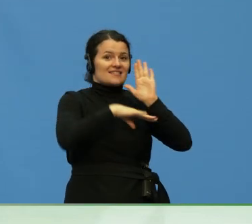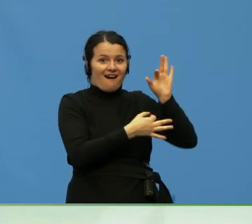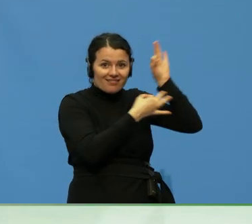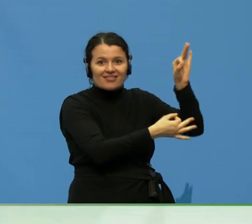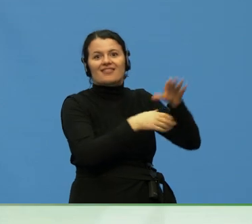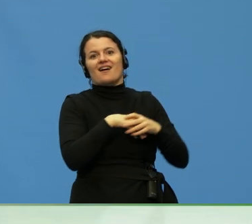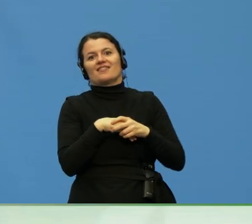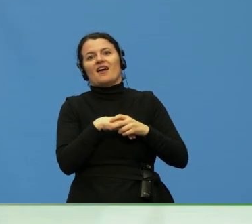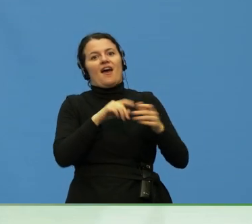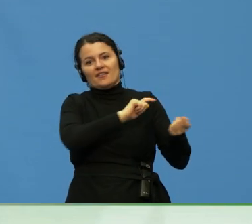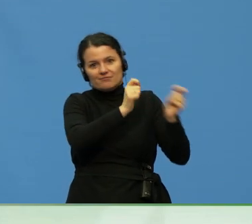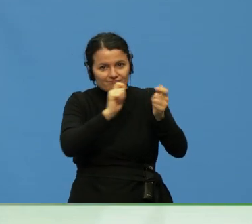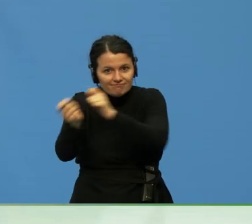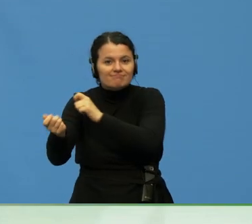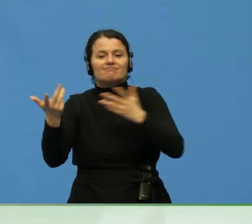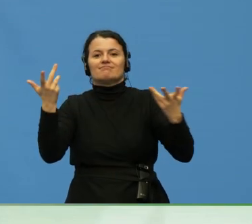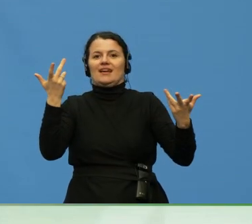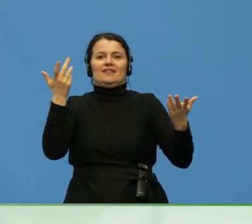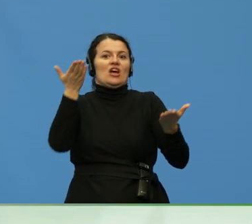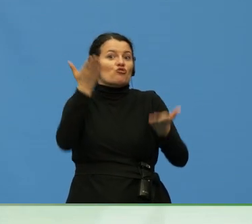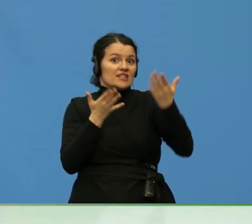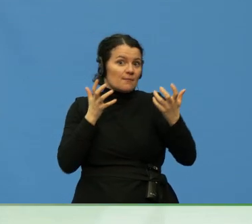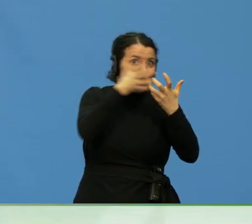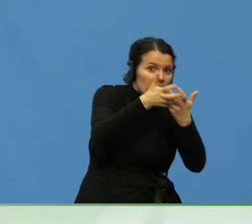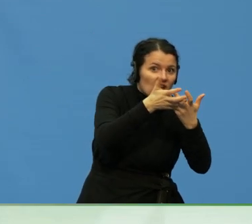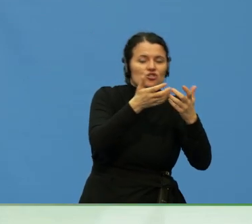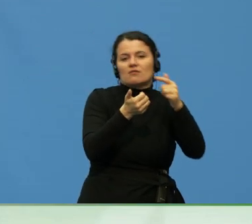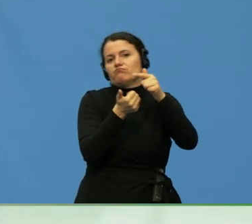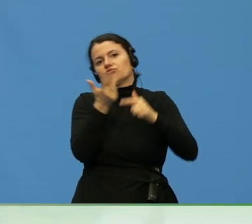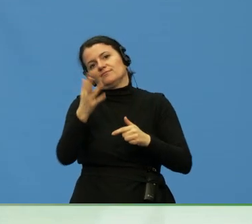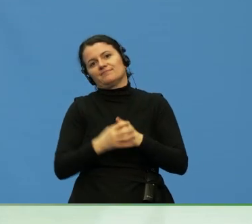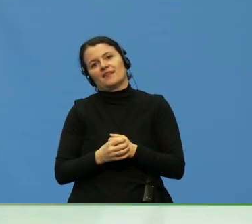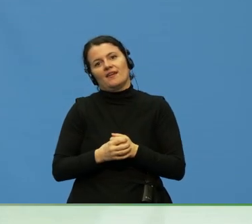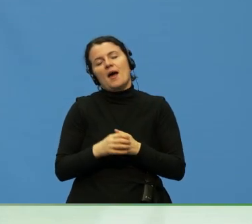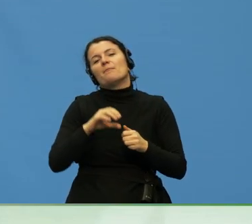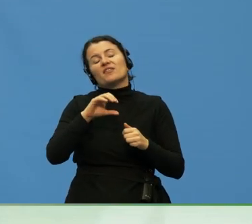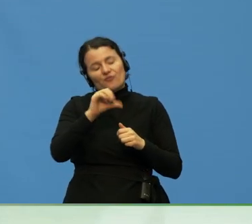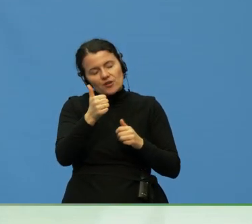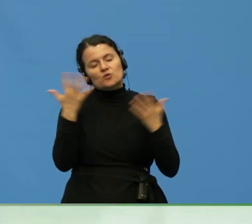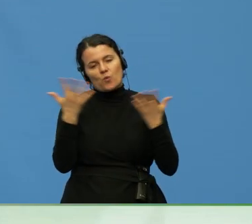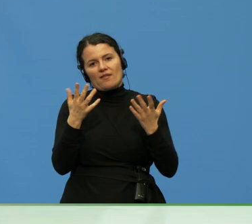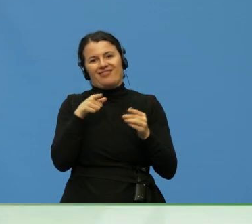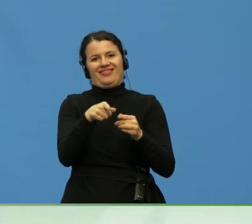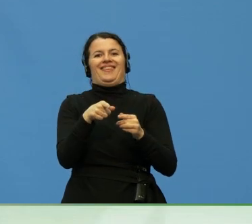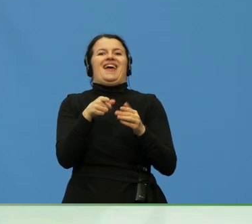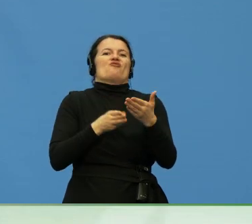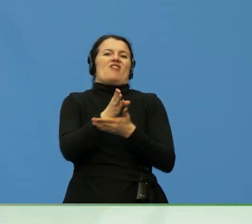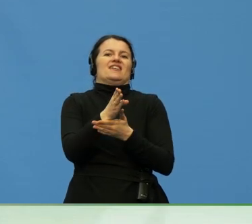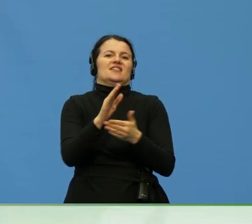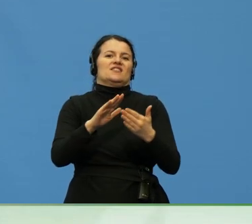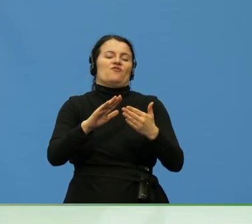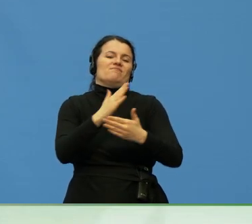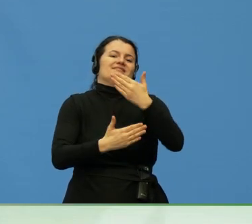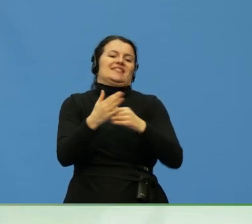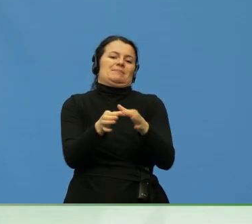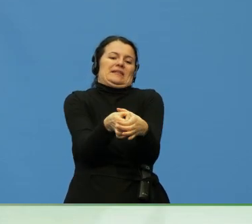really come into play. But first we need to get past that big message that this is just about some, and I have never met any of them, and it's